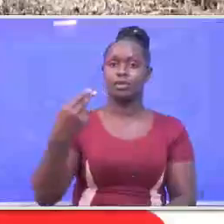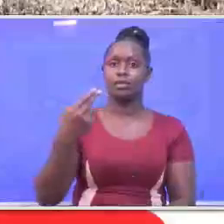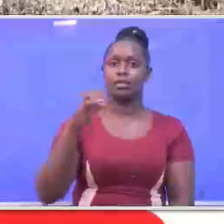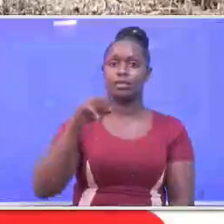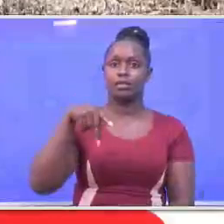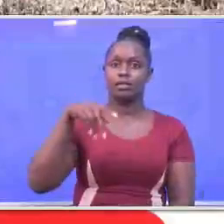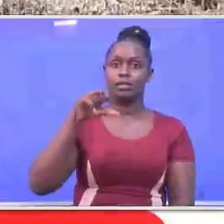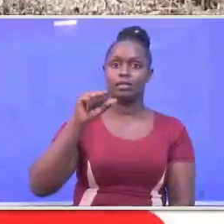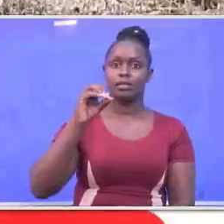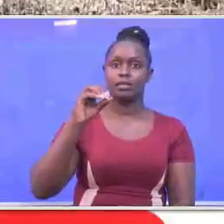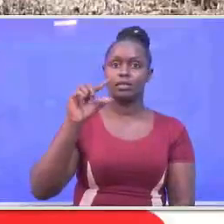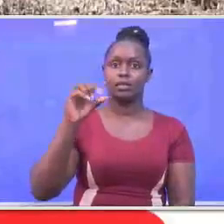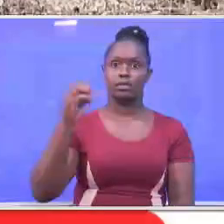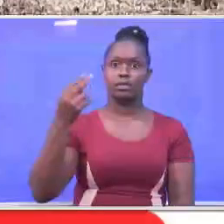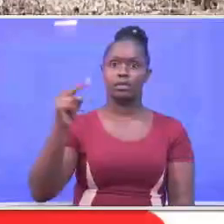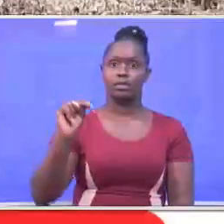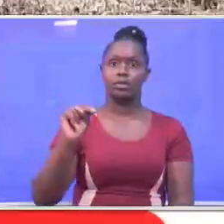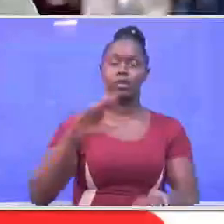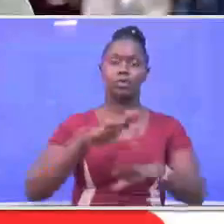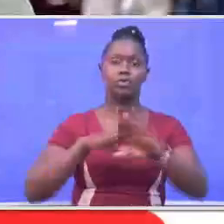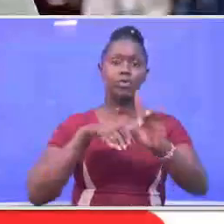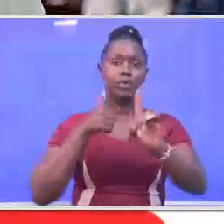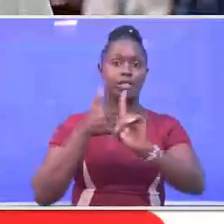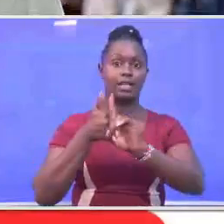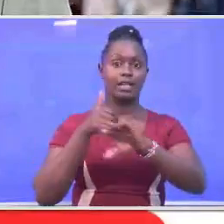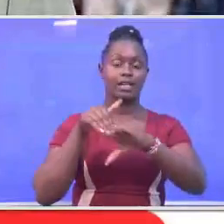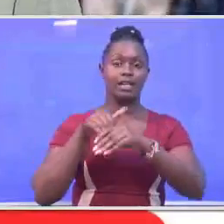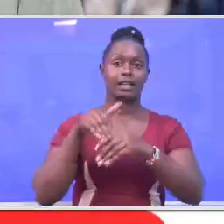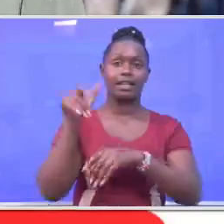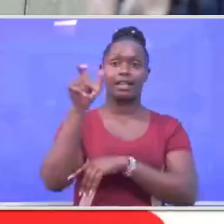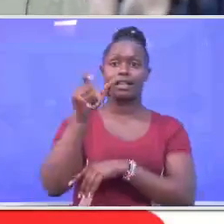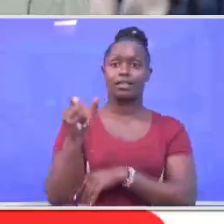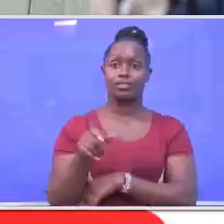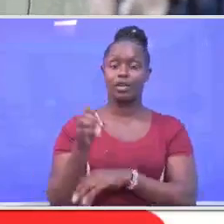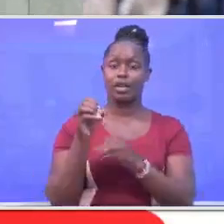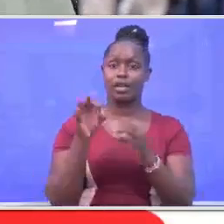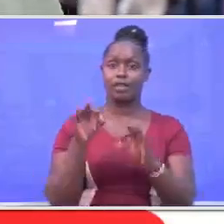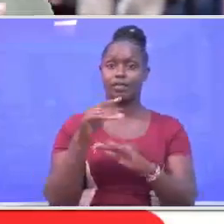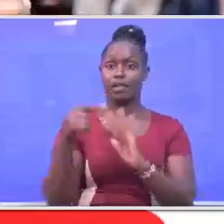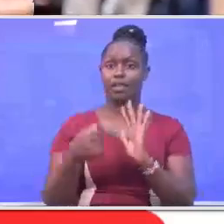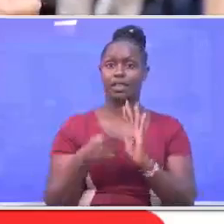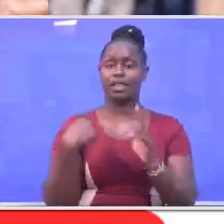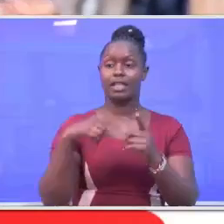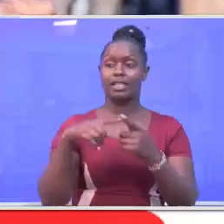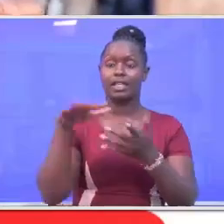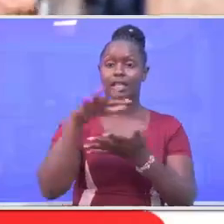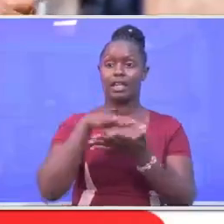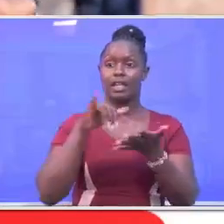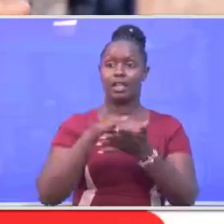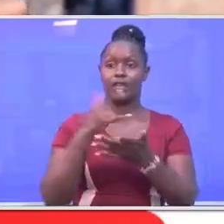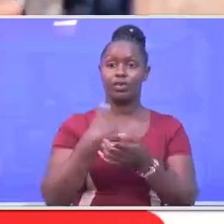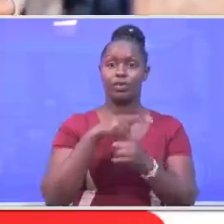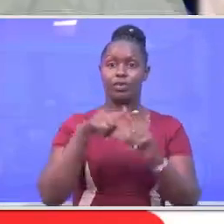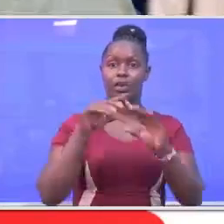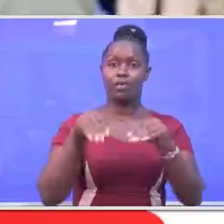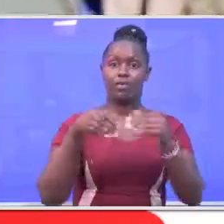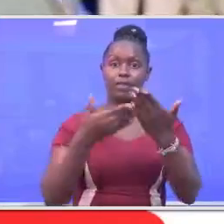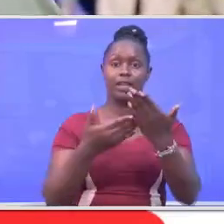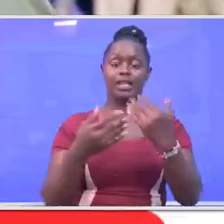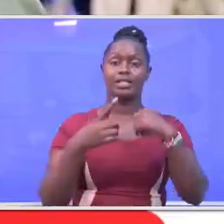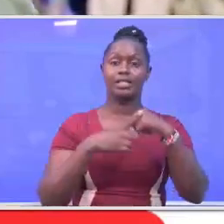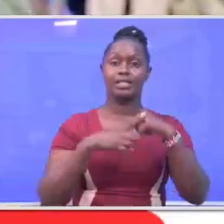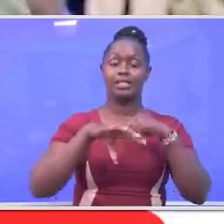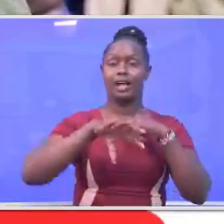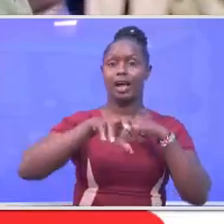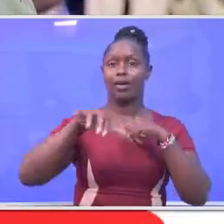to quell the rampant bandit attacks in the region. Kama Kenya Defence Forces tumeingia hii North Rift, six counties, na